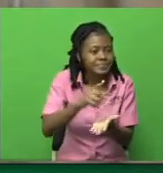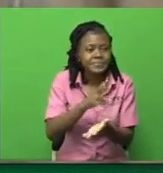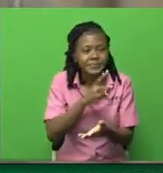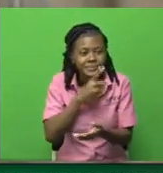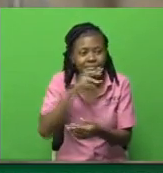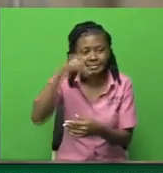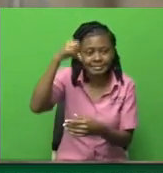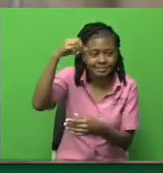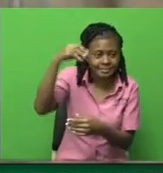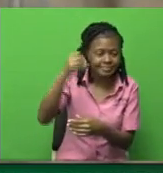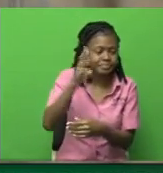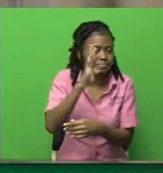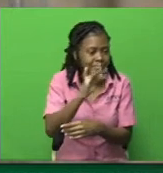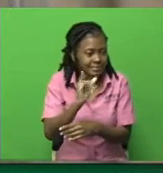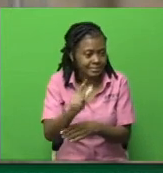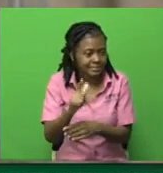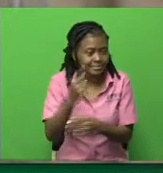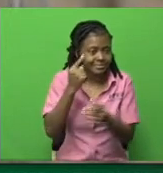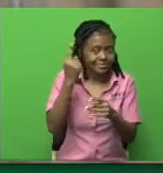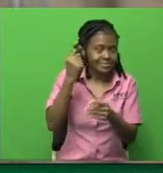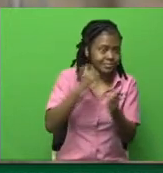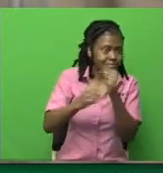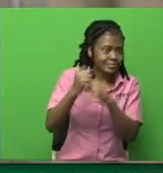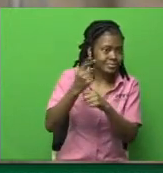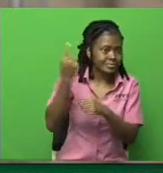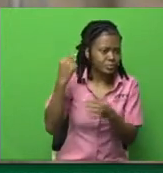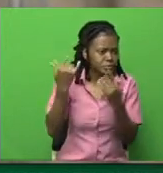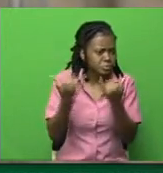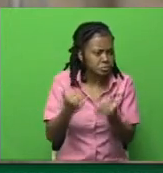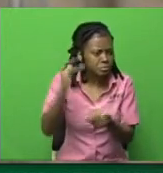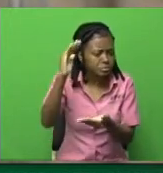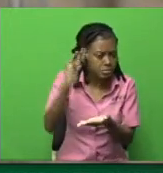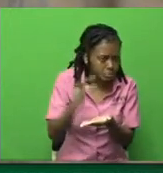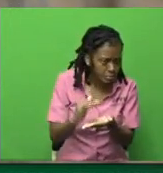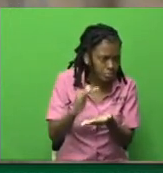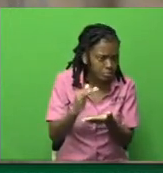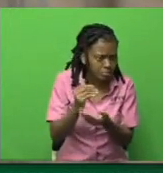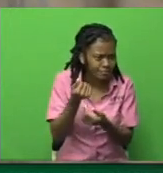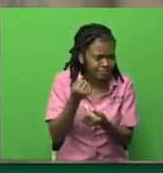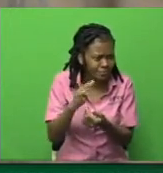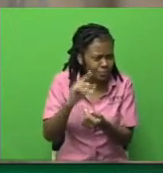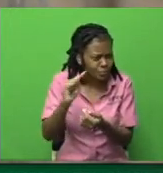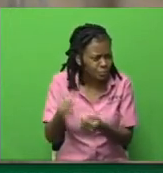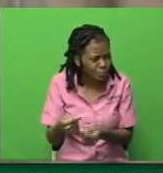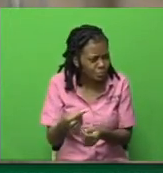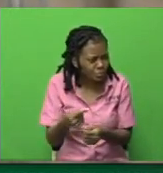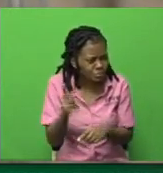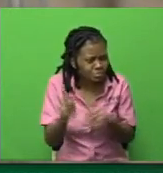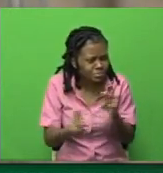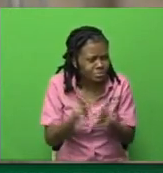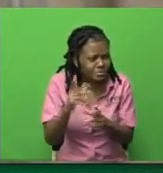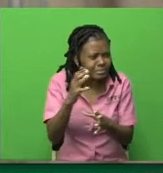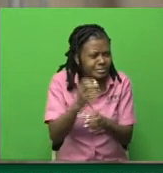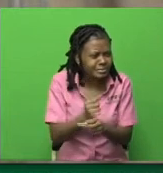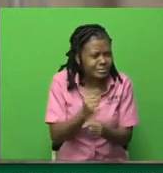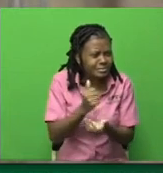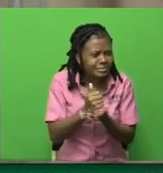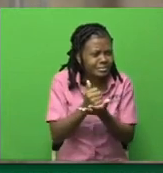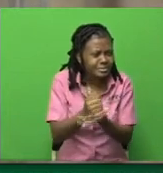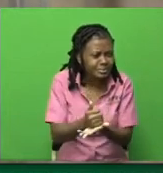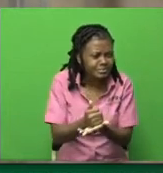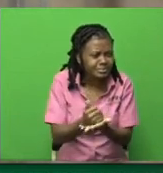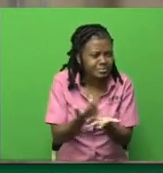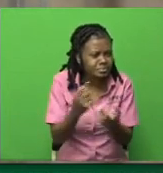last year to now 14 000 without any explanation but Mr Deputy